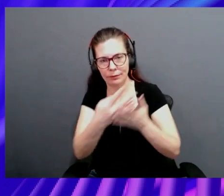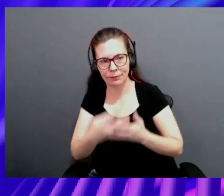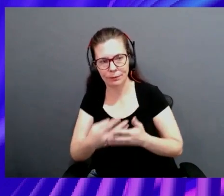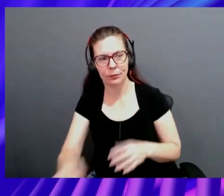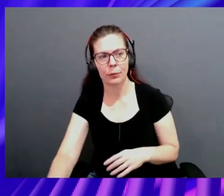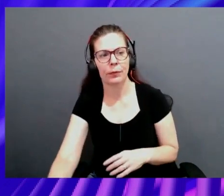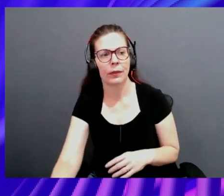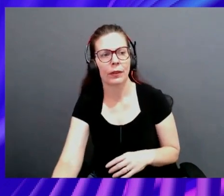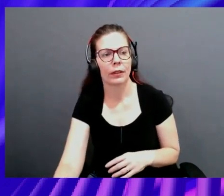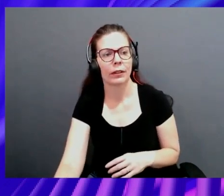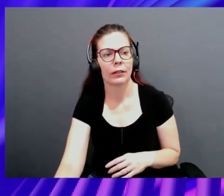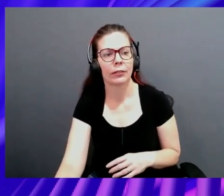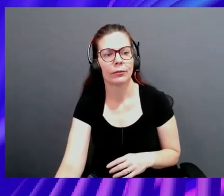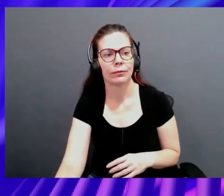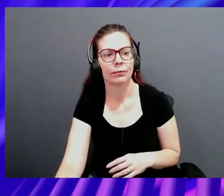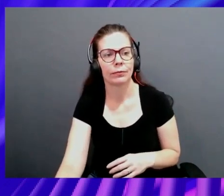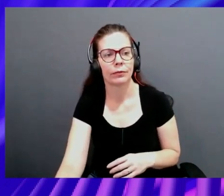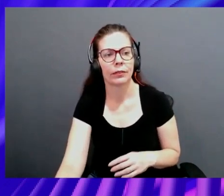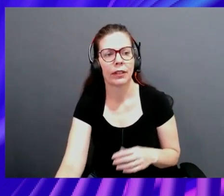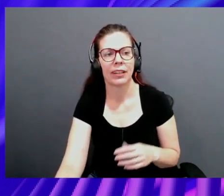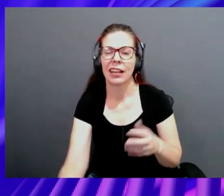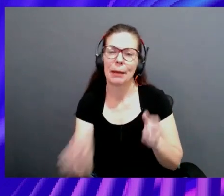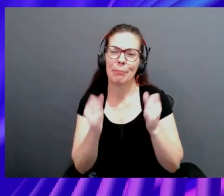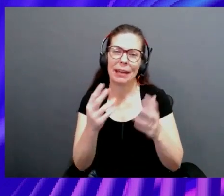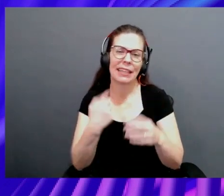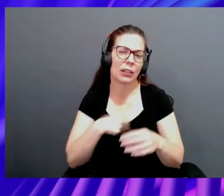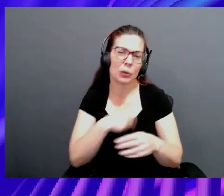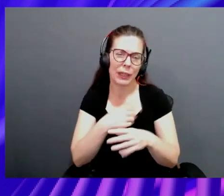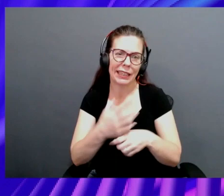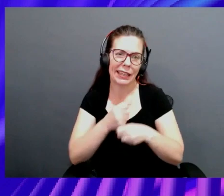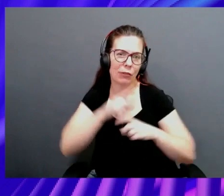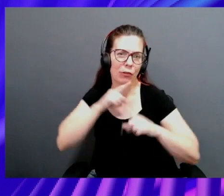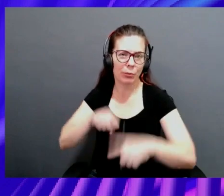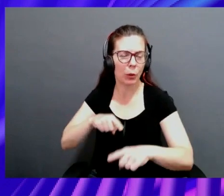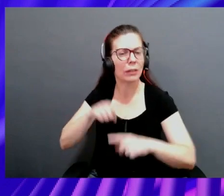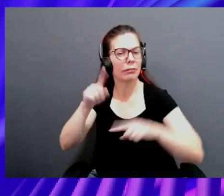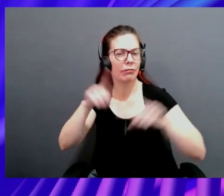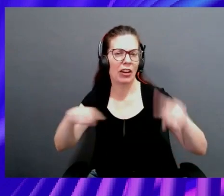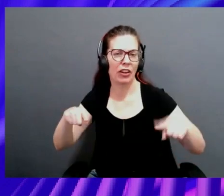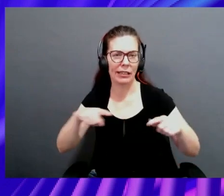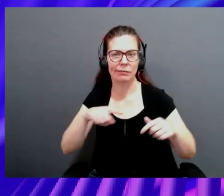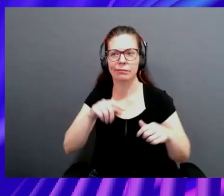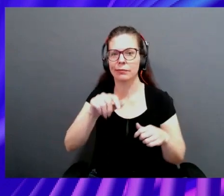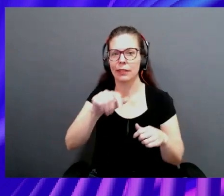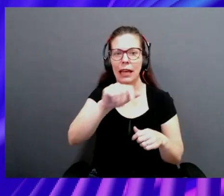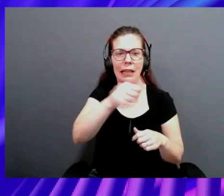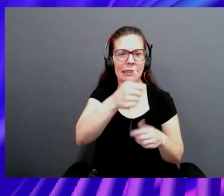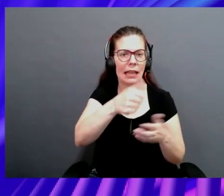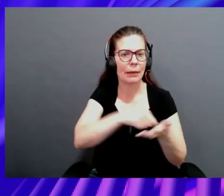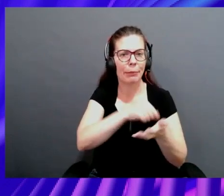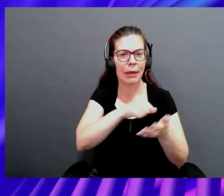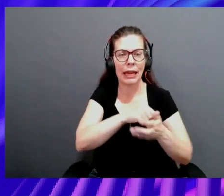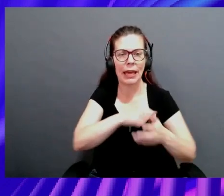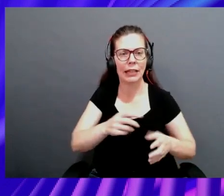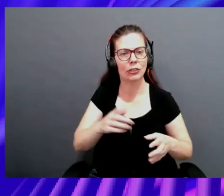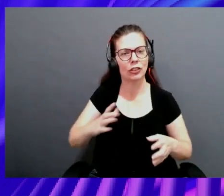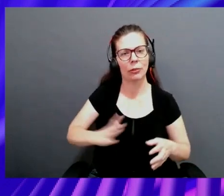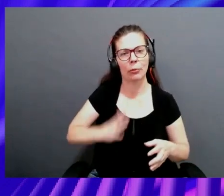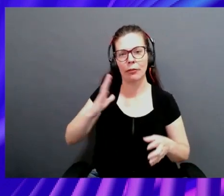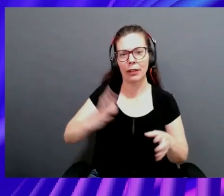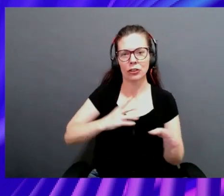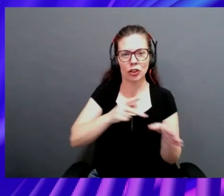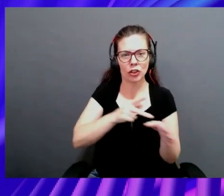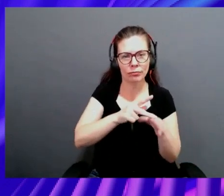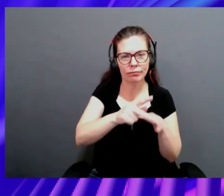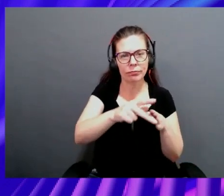research reports we get, they vary anywhere between a 10-page professional report with screenshots, reproduction steps,